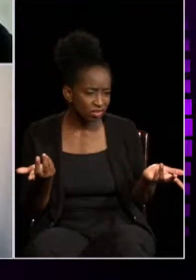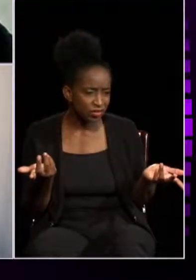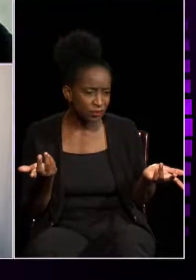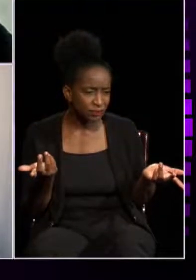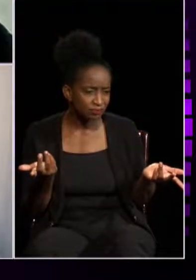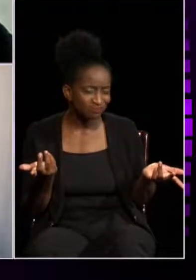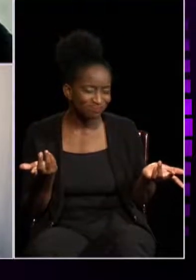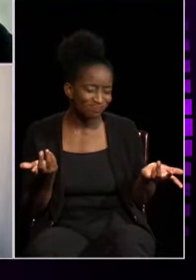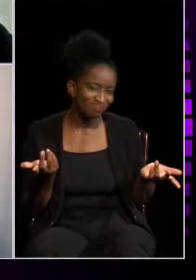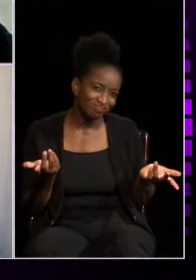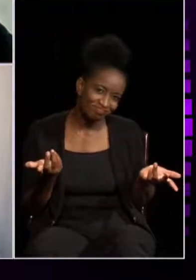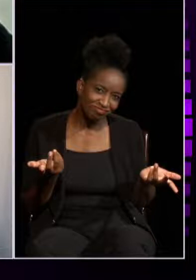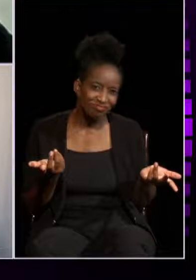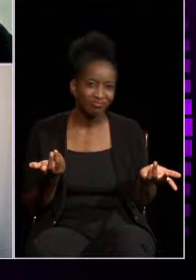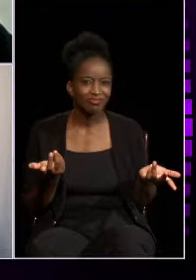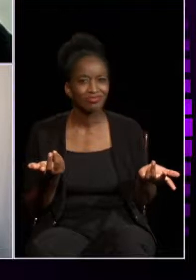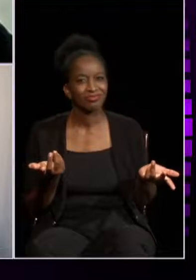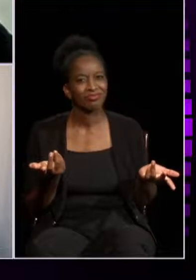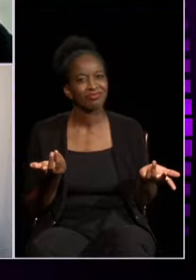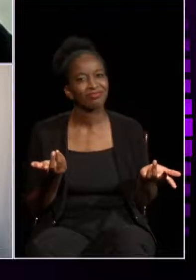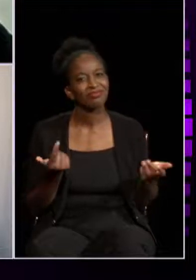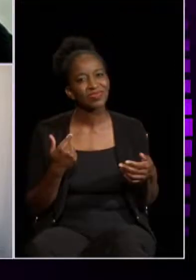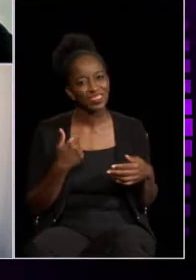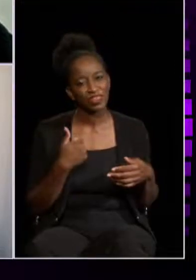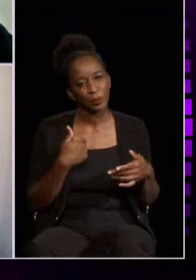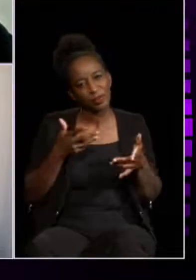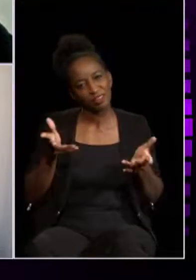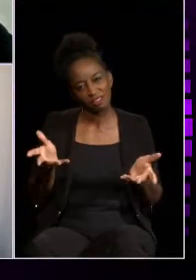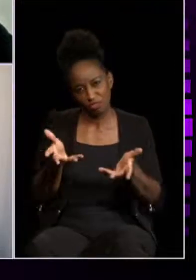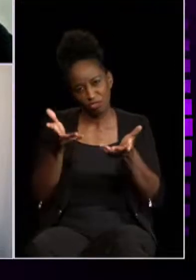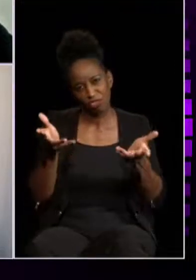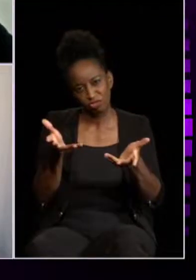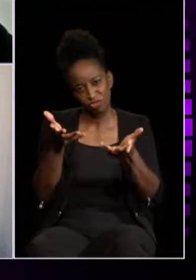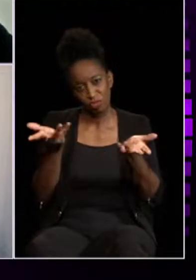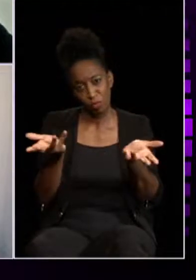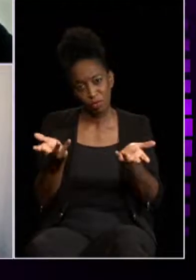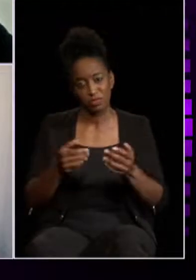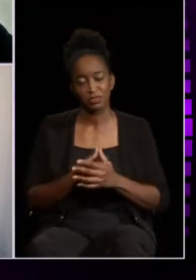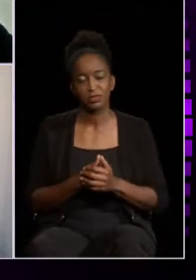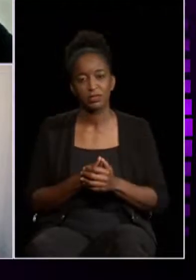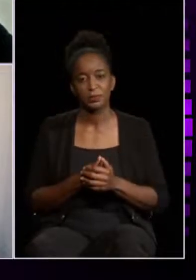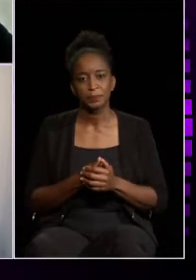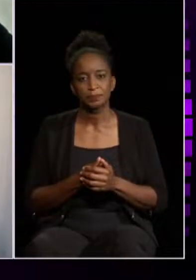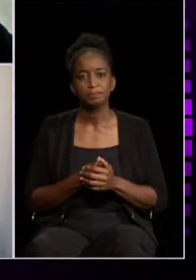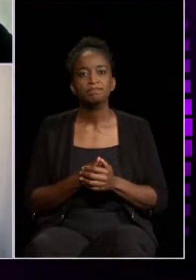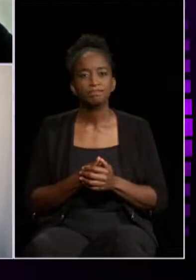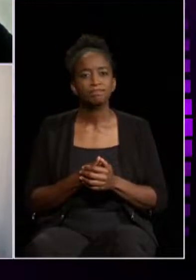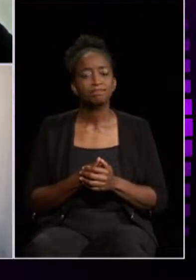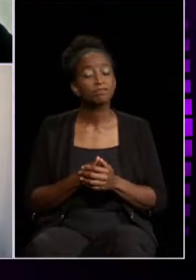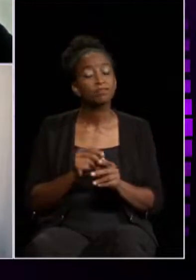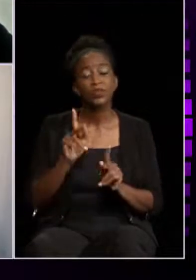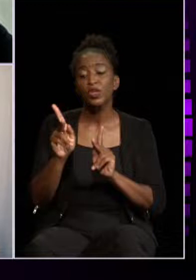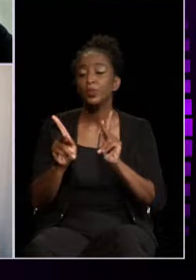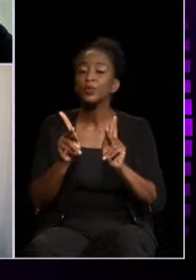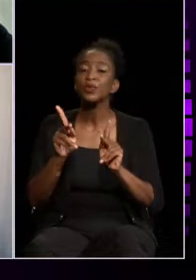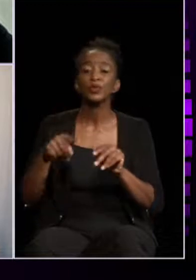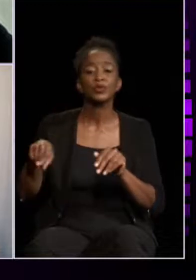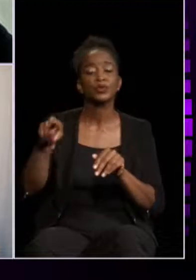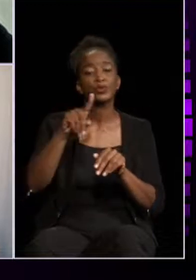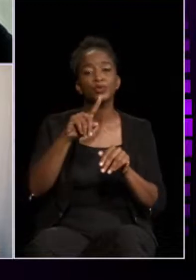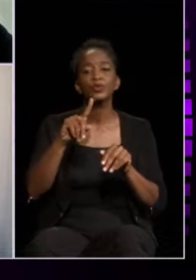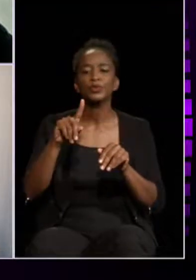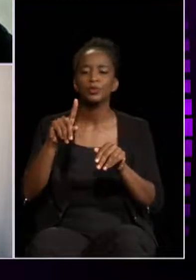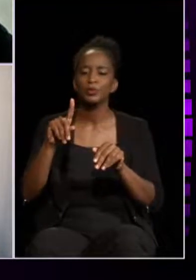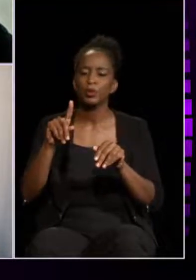so I would just say, try to see education in ways that you can help